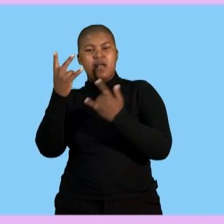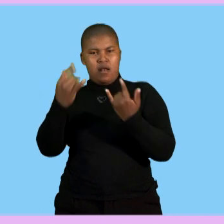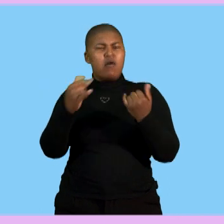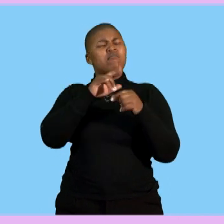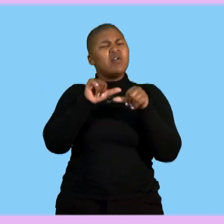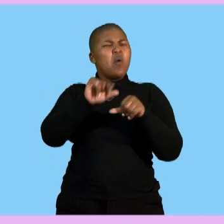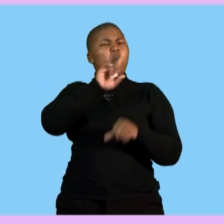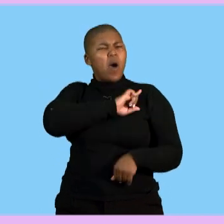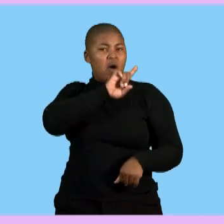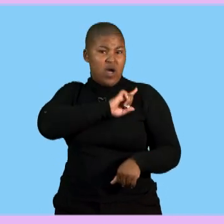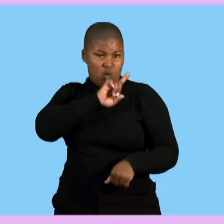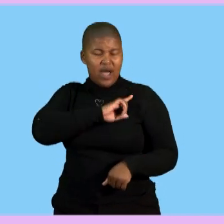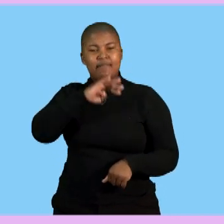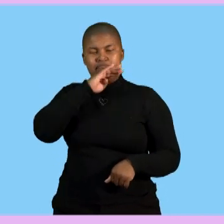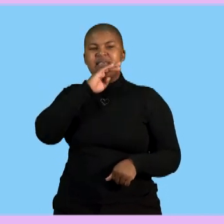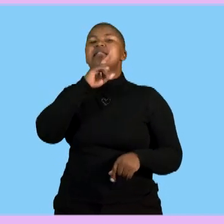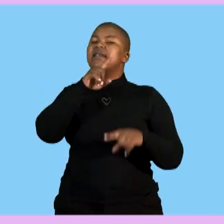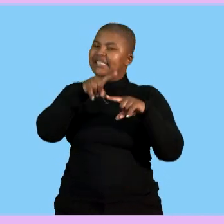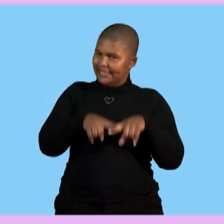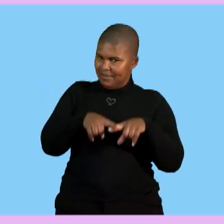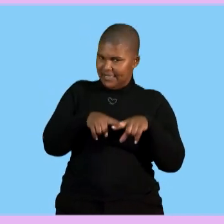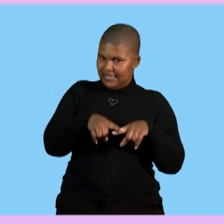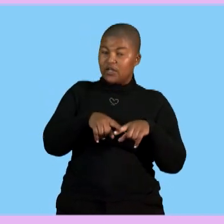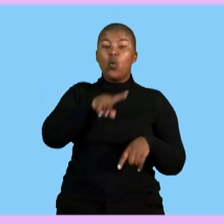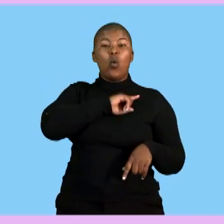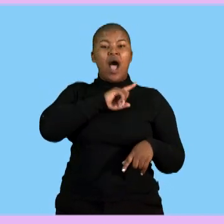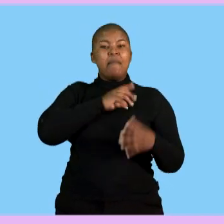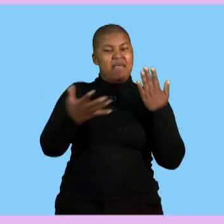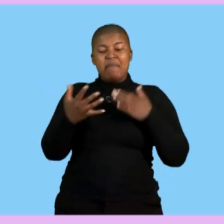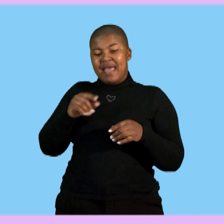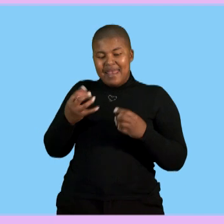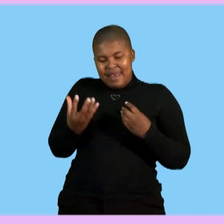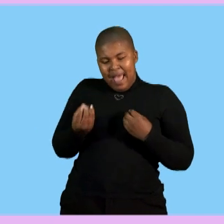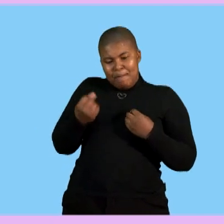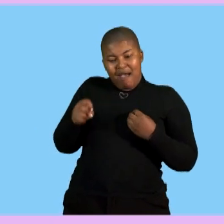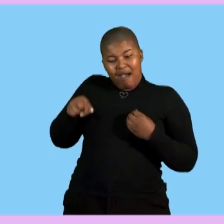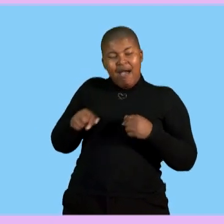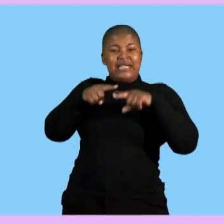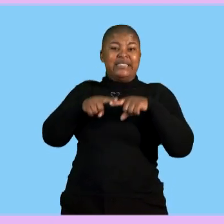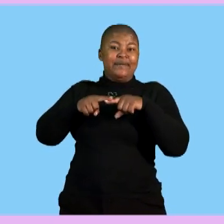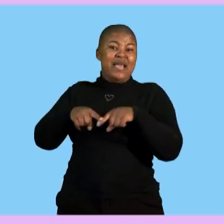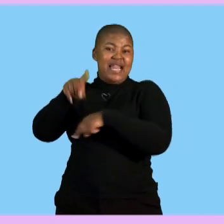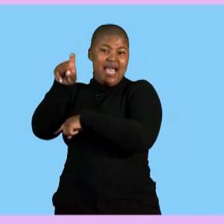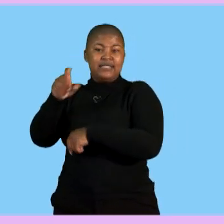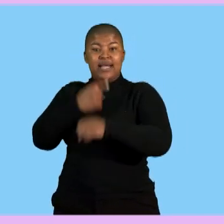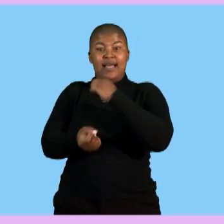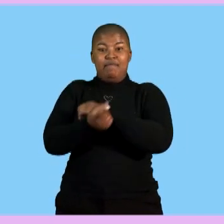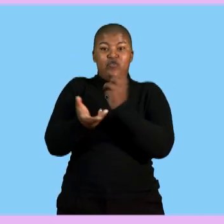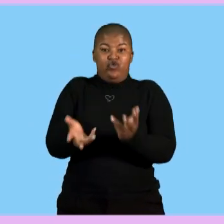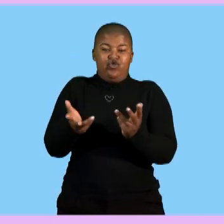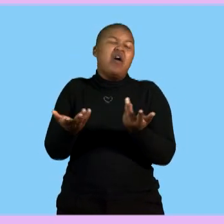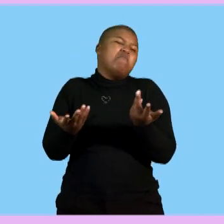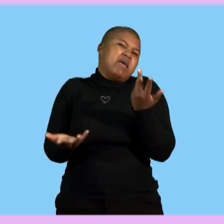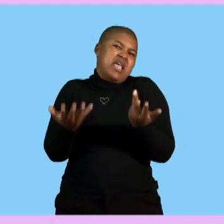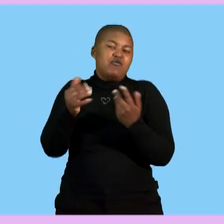why. And that is then dependent. So I depend on my x, and then that's another way